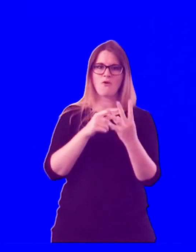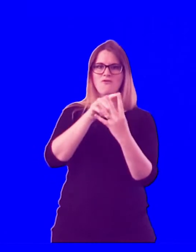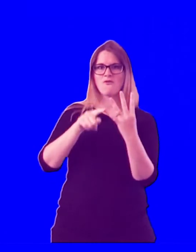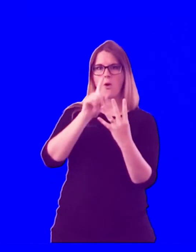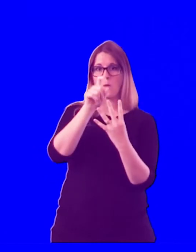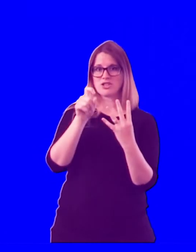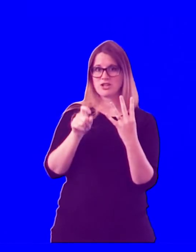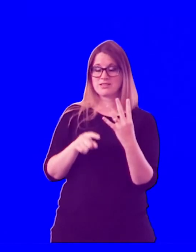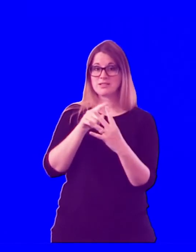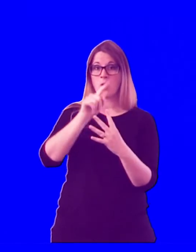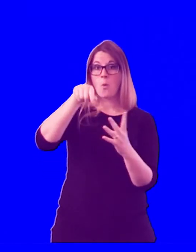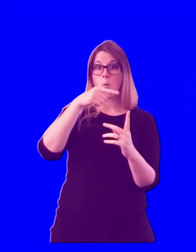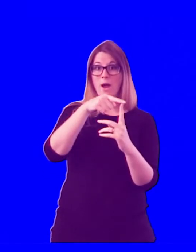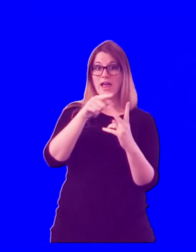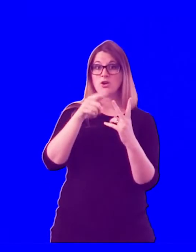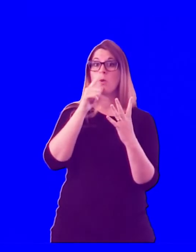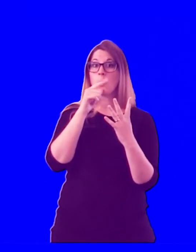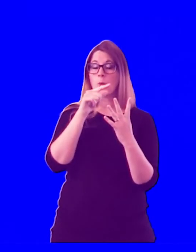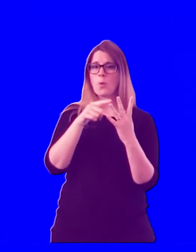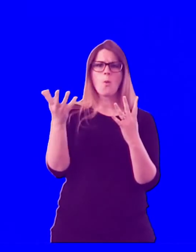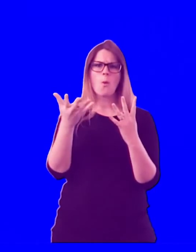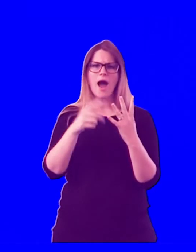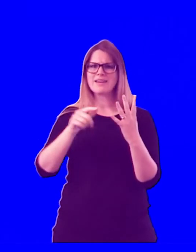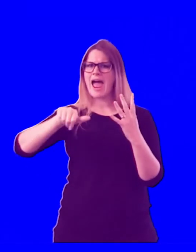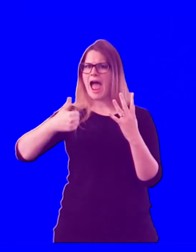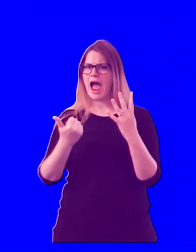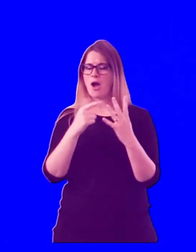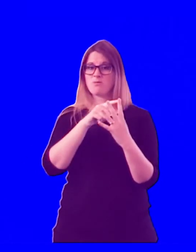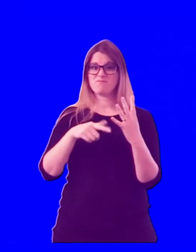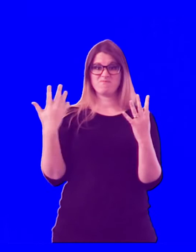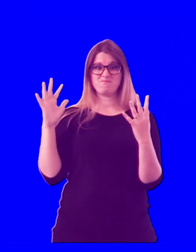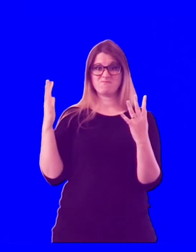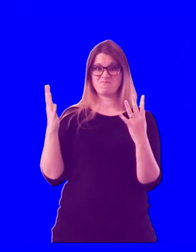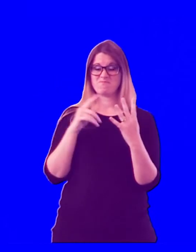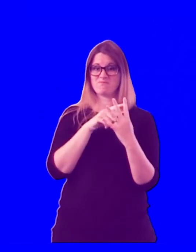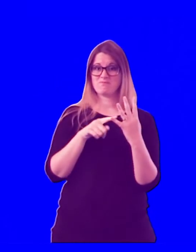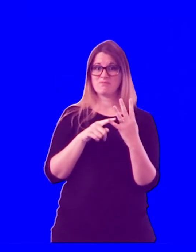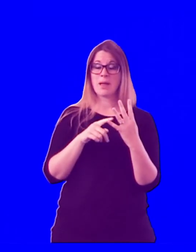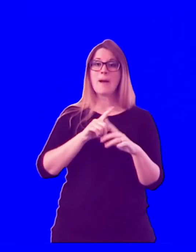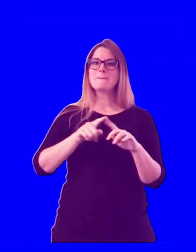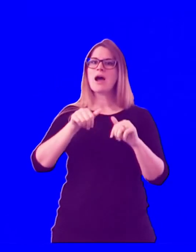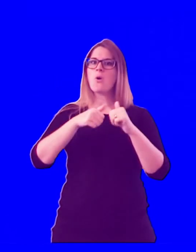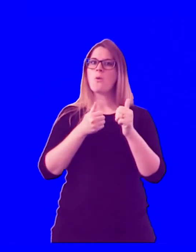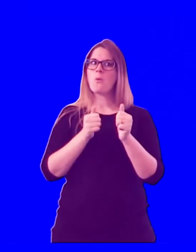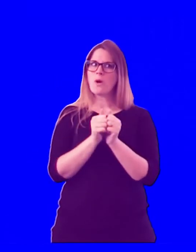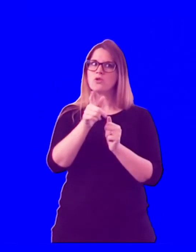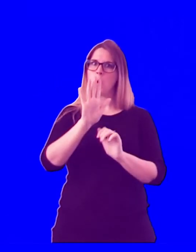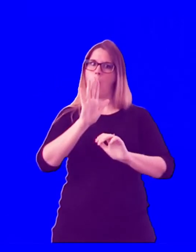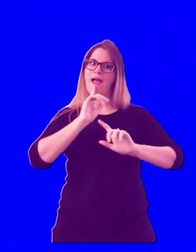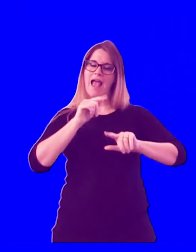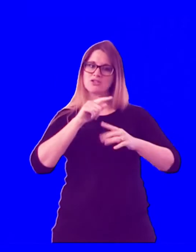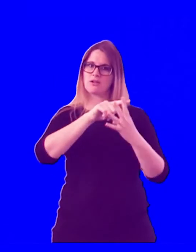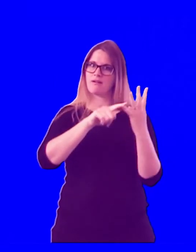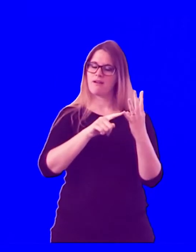And those questions are when, who, what, and how. That's it, 4 questions. But in answering those 4 questions, we